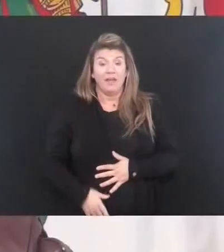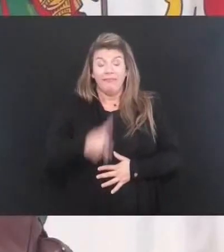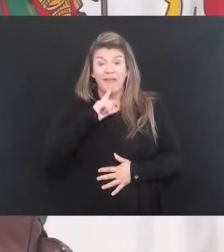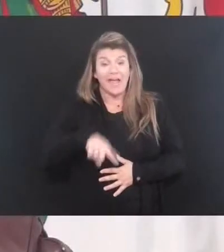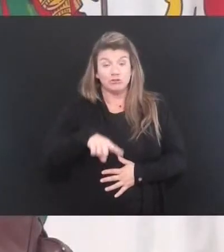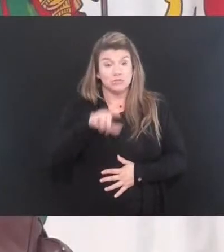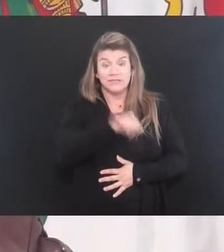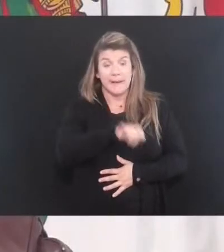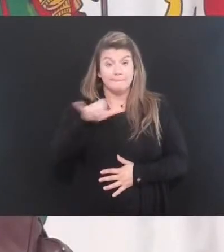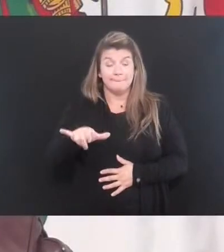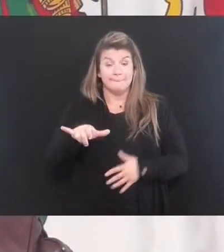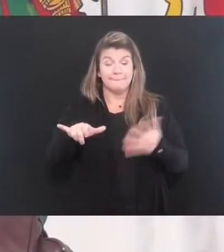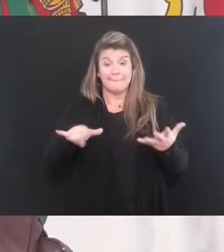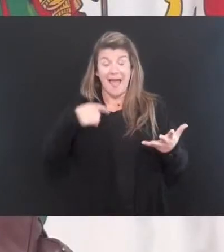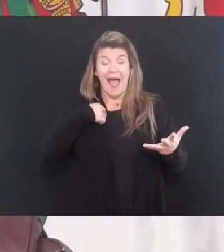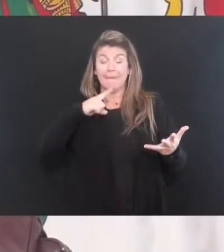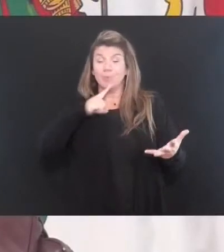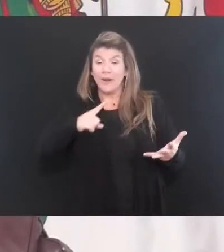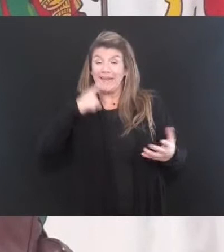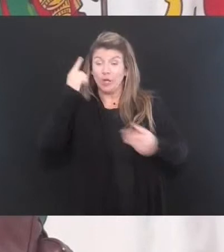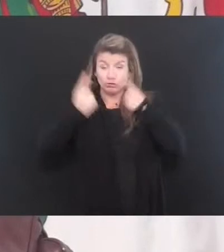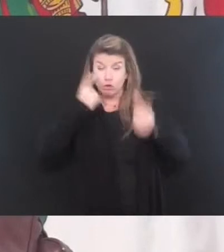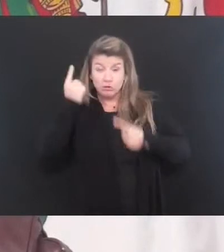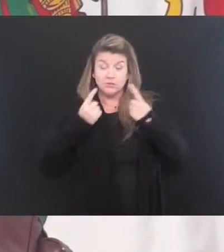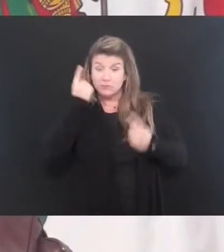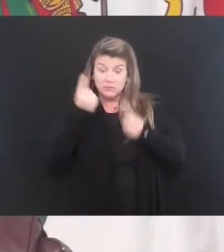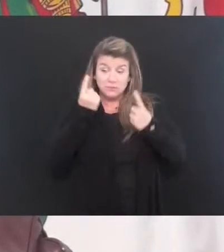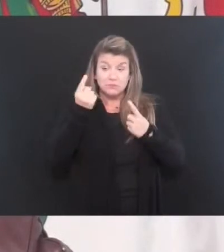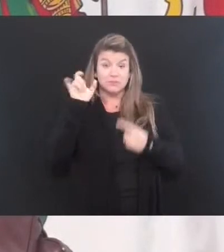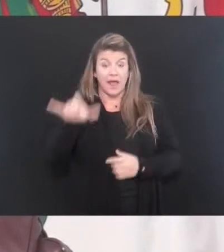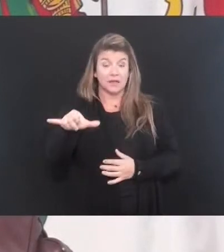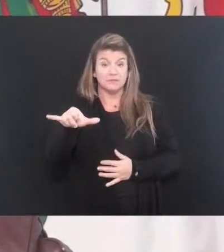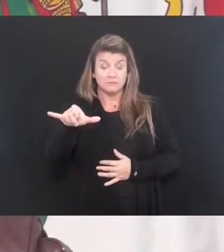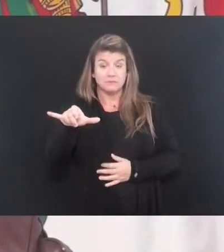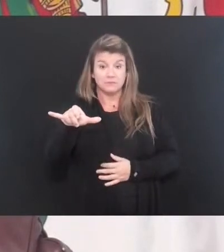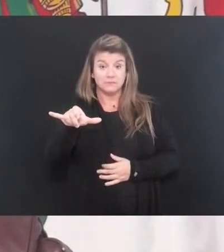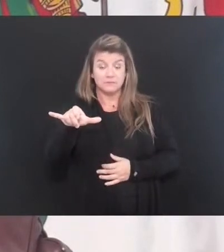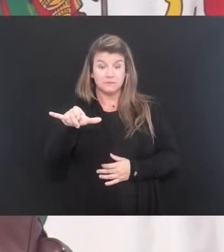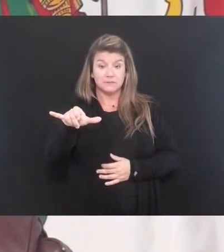know, I'm really, really concerned that,